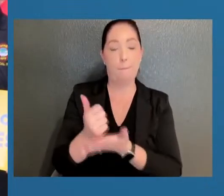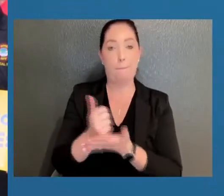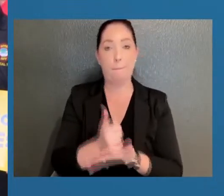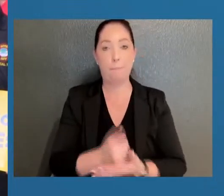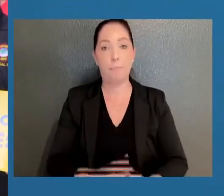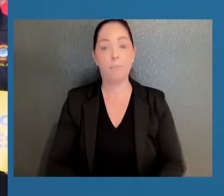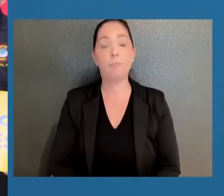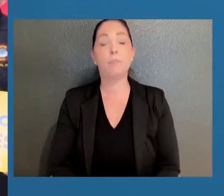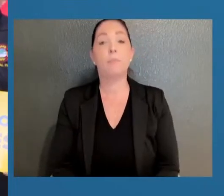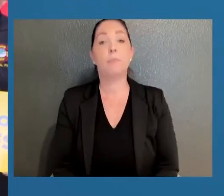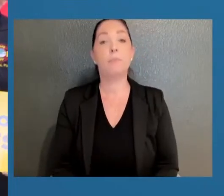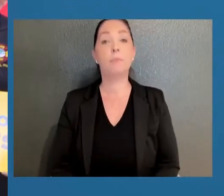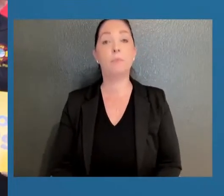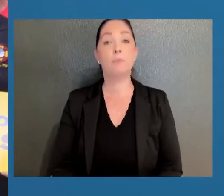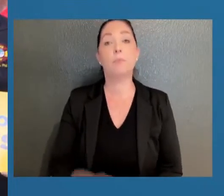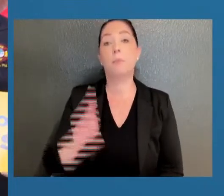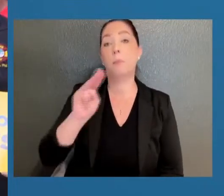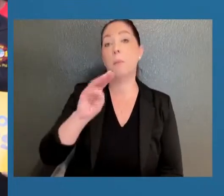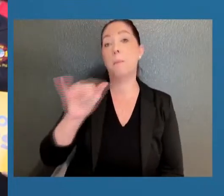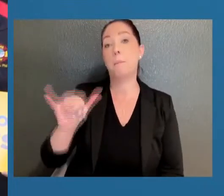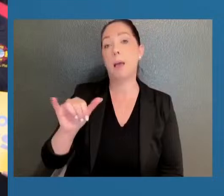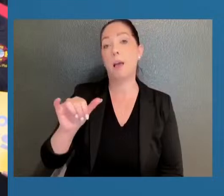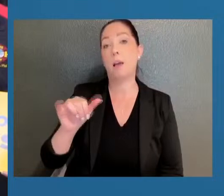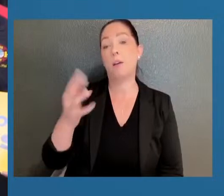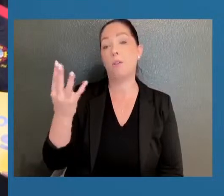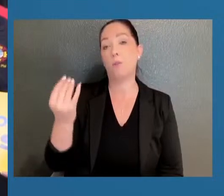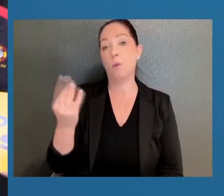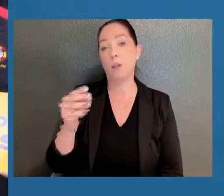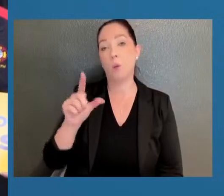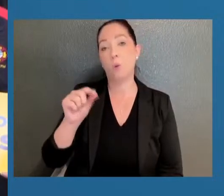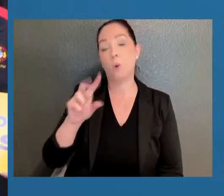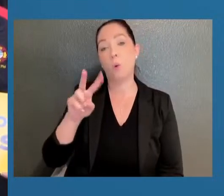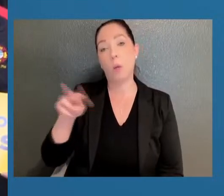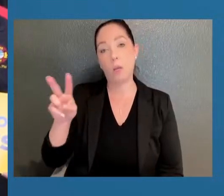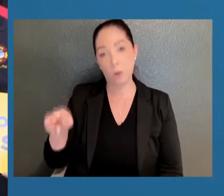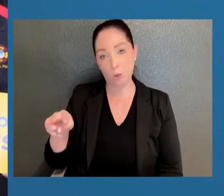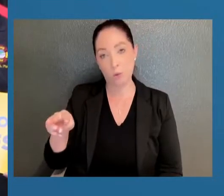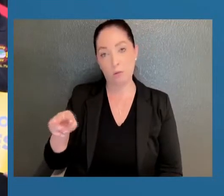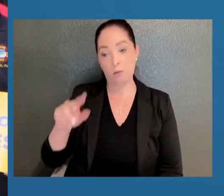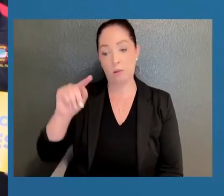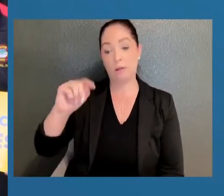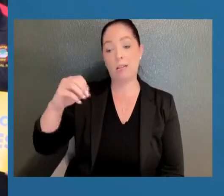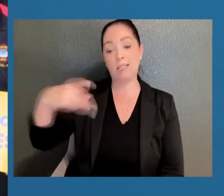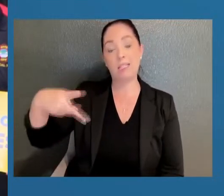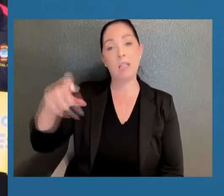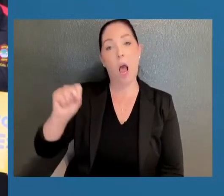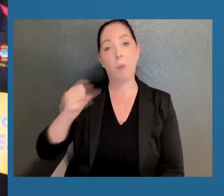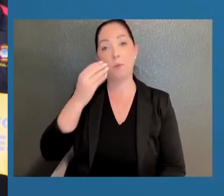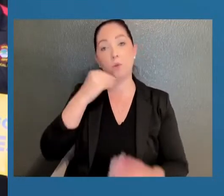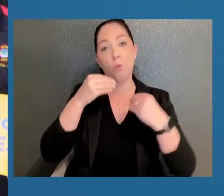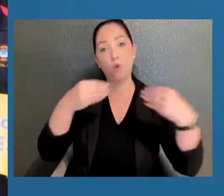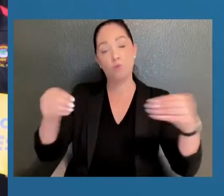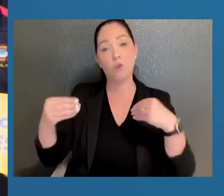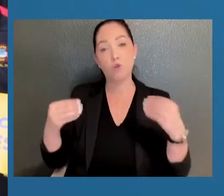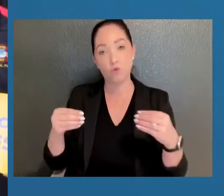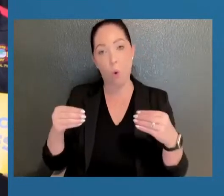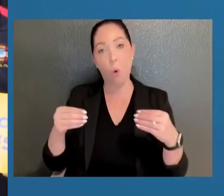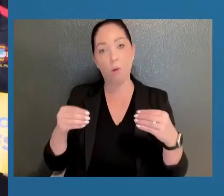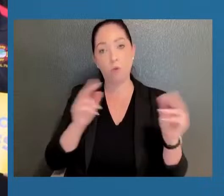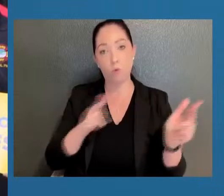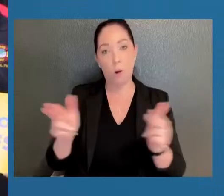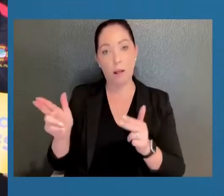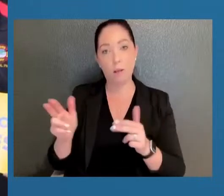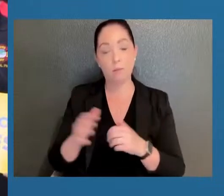bring May 14th, 2022, the tragedy at Tops. My health center is